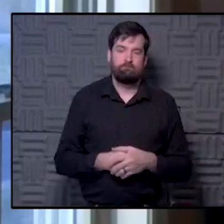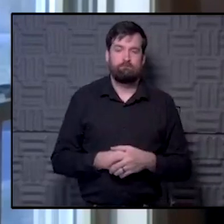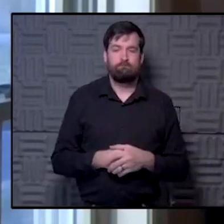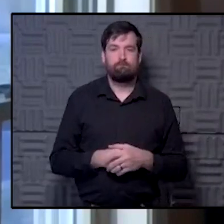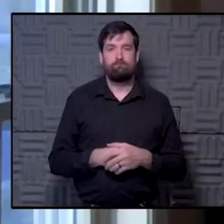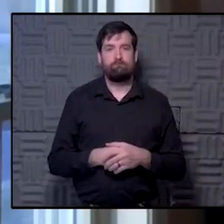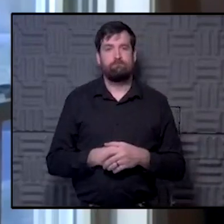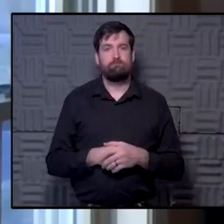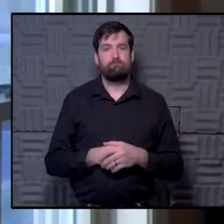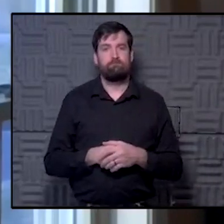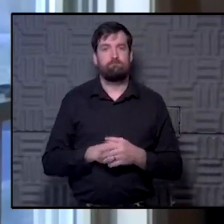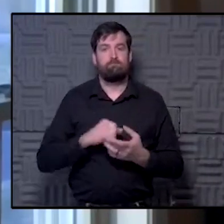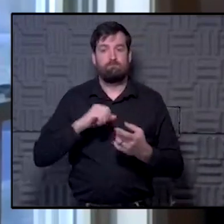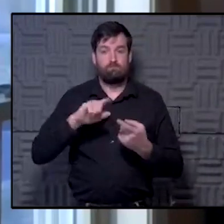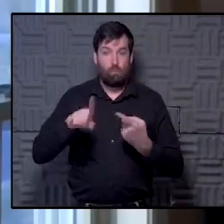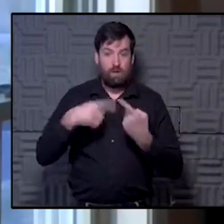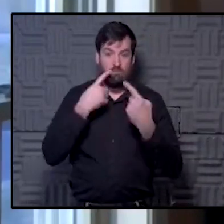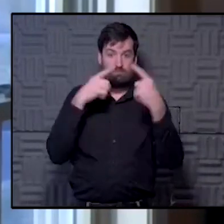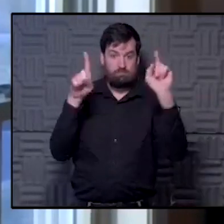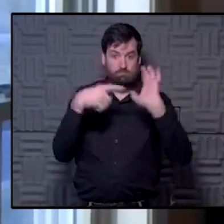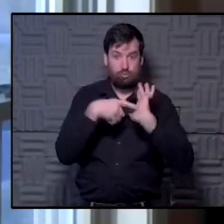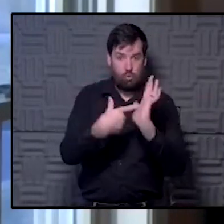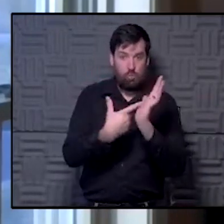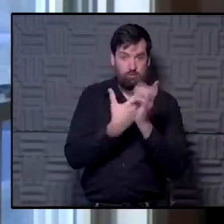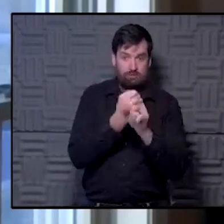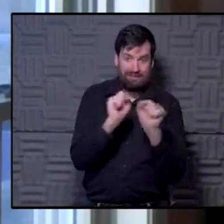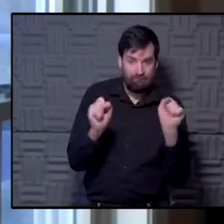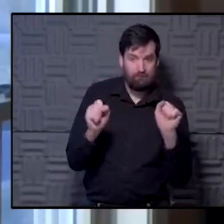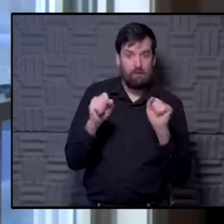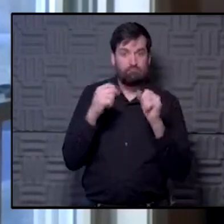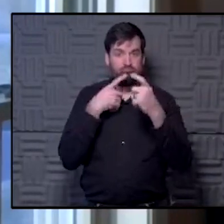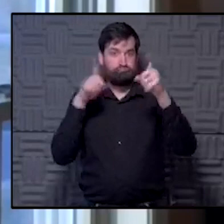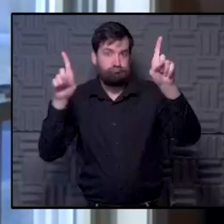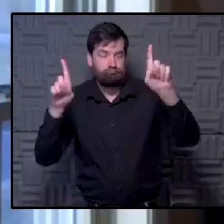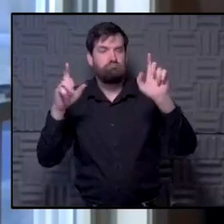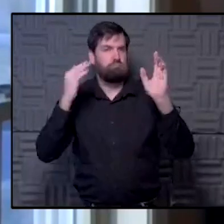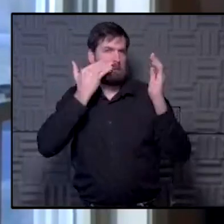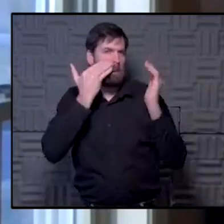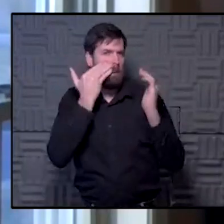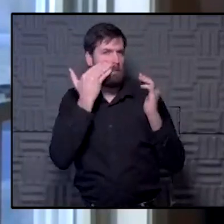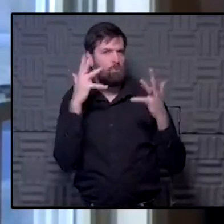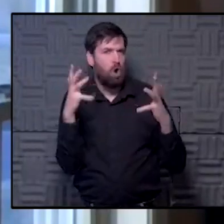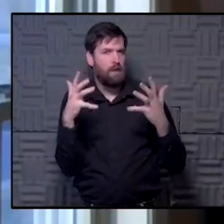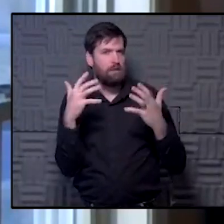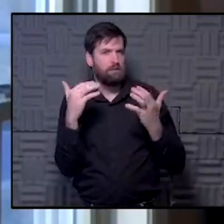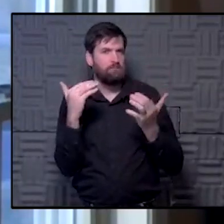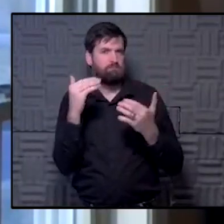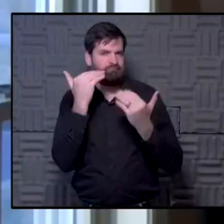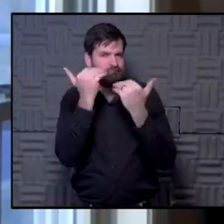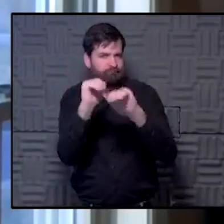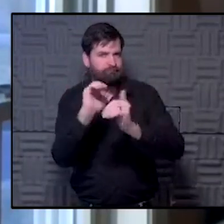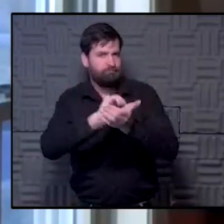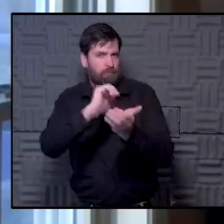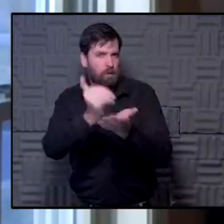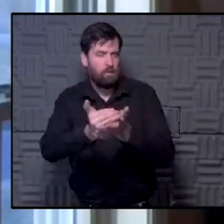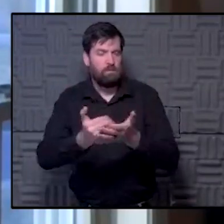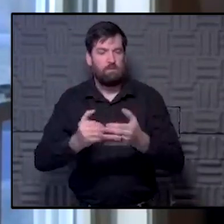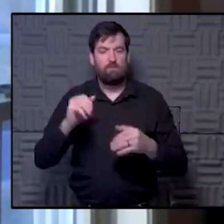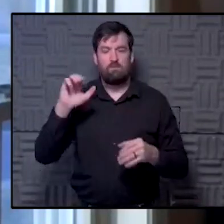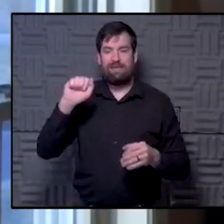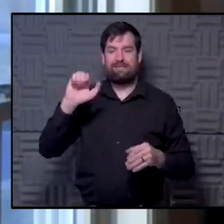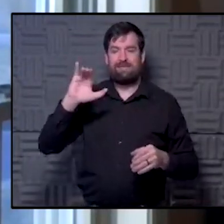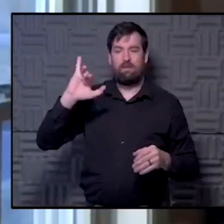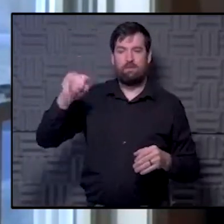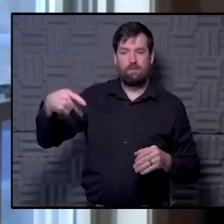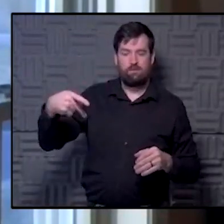when they were demonstrated to be safe and to work. So we sort of had that framework to work in. So the Advisory Committee on